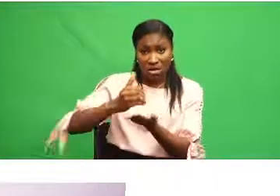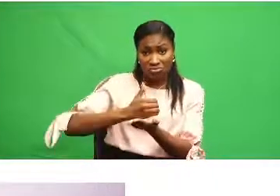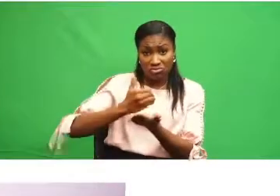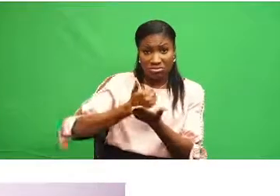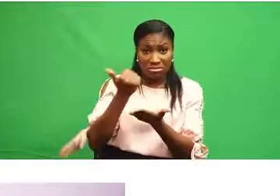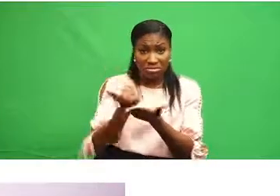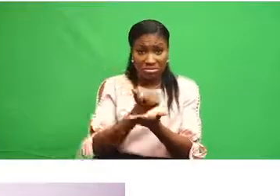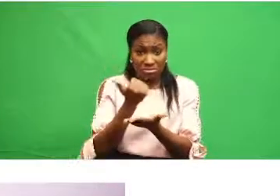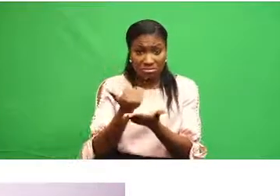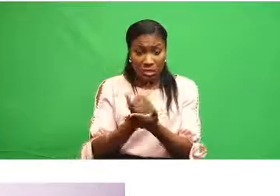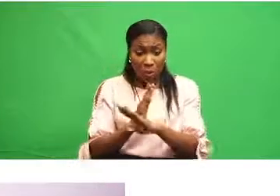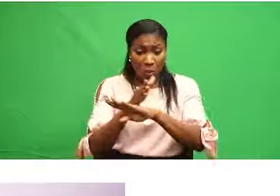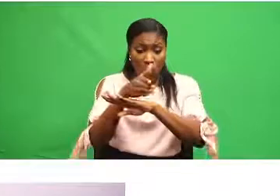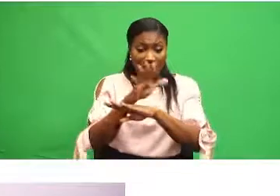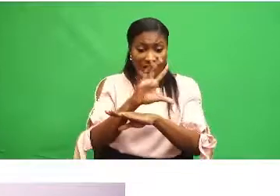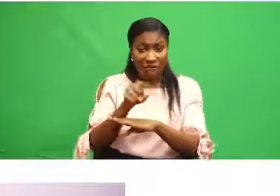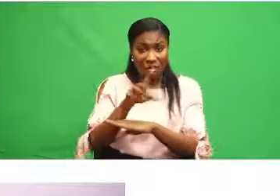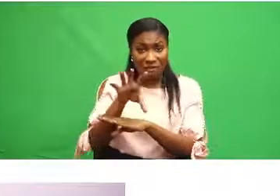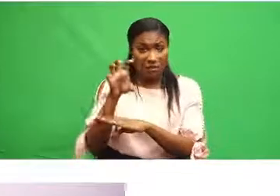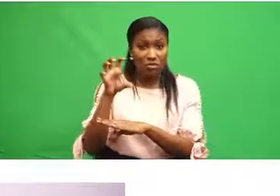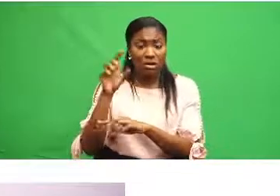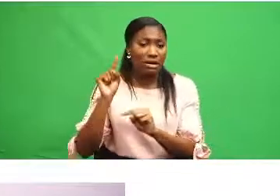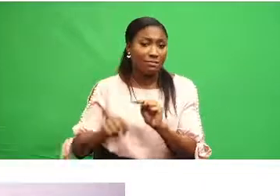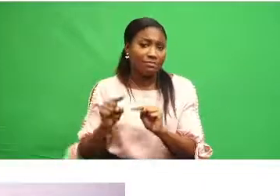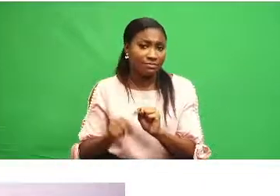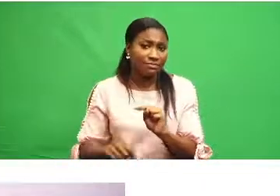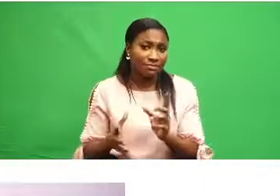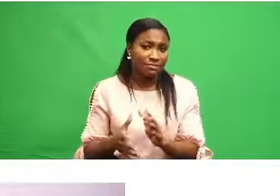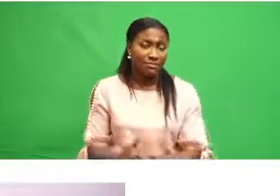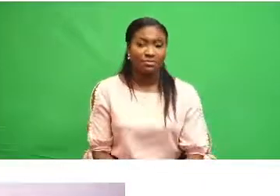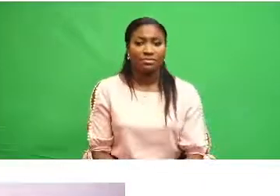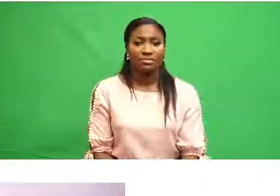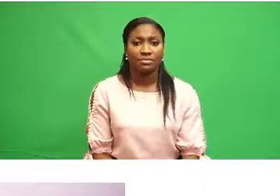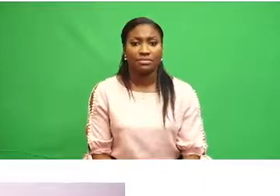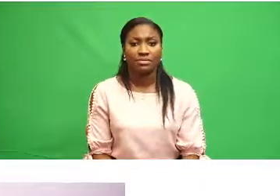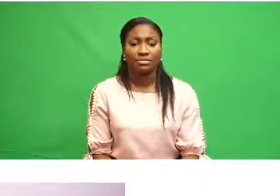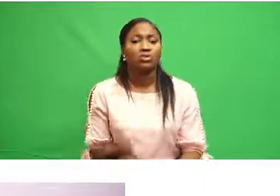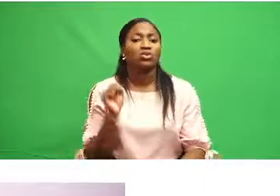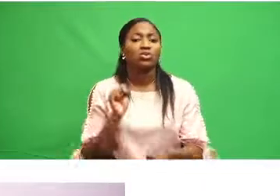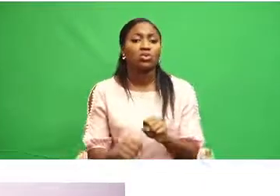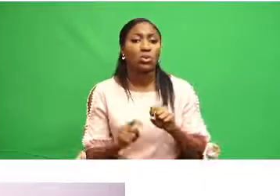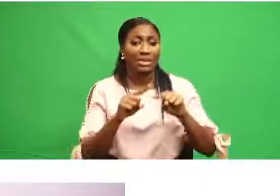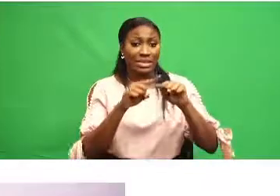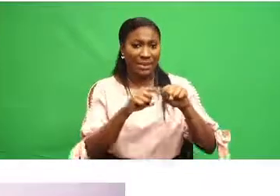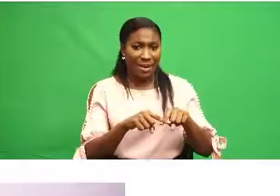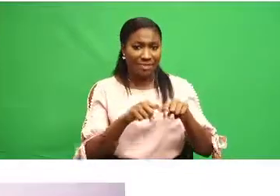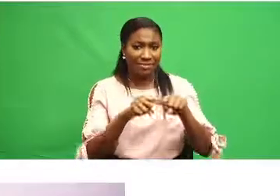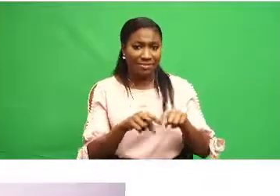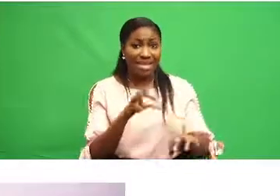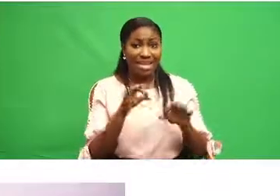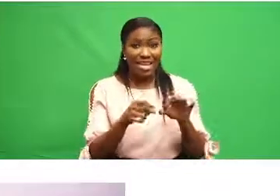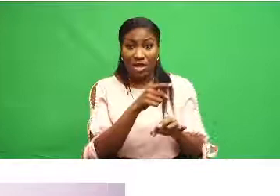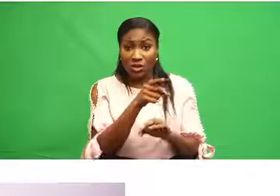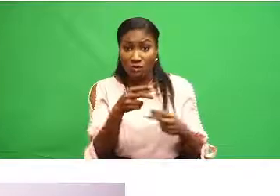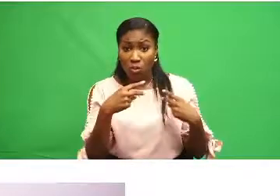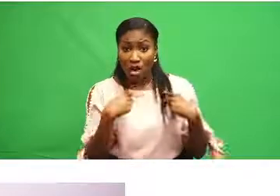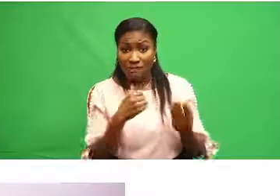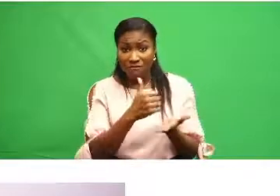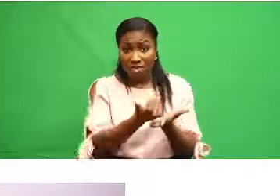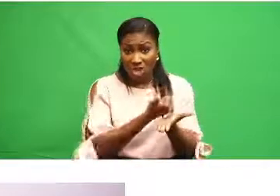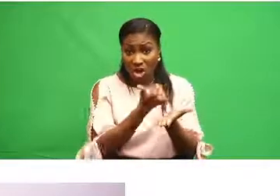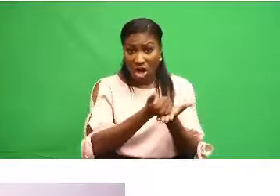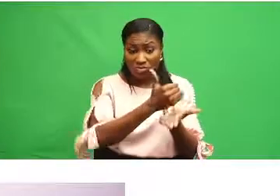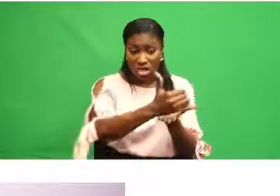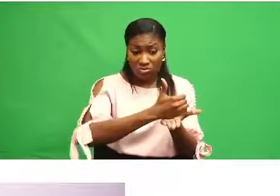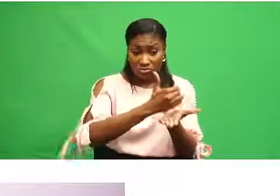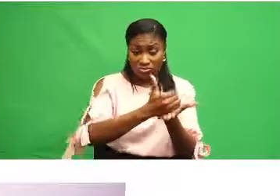not a fixed payment as well. So depending on what your income is, will determine how much pension you will